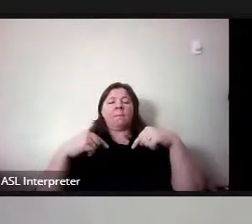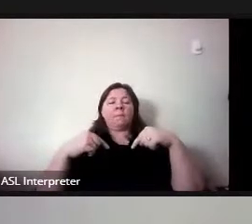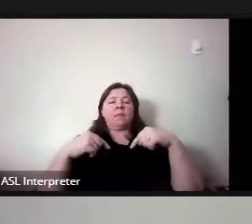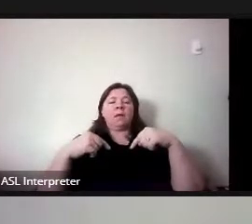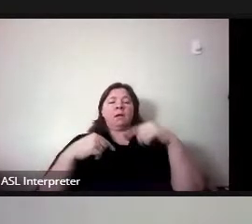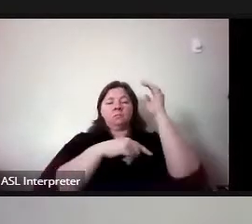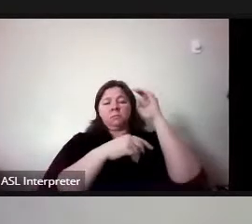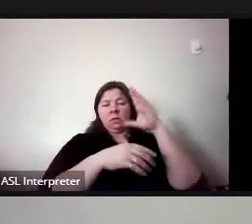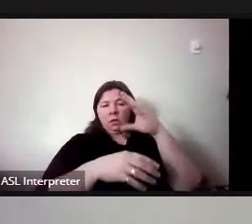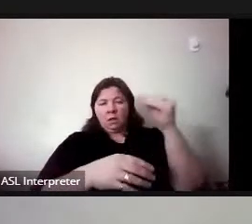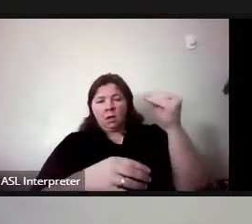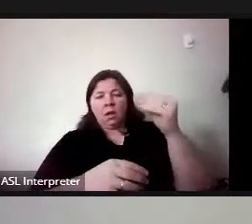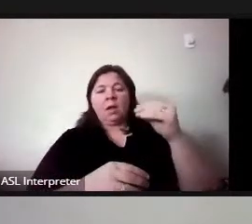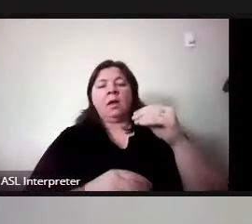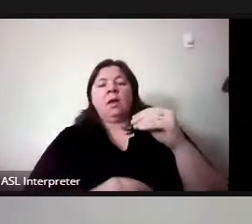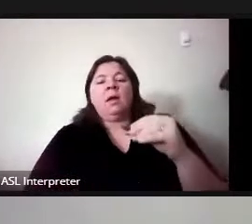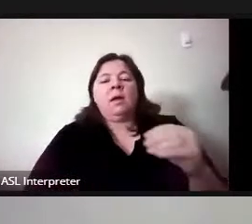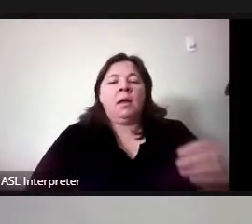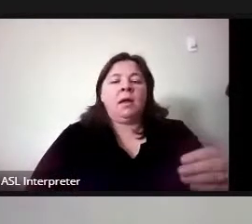endure the border